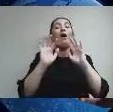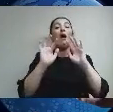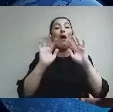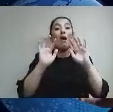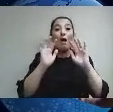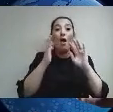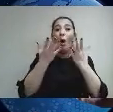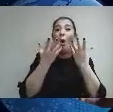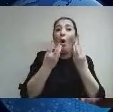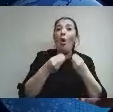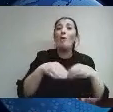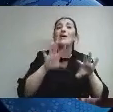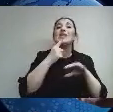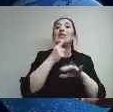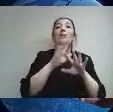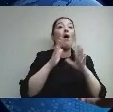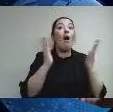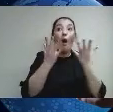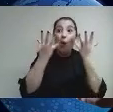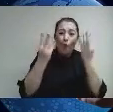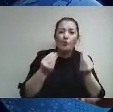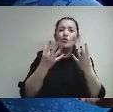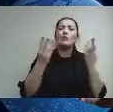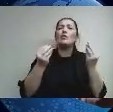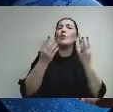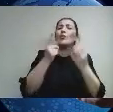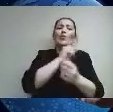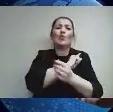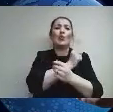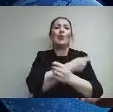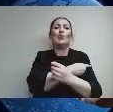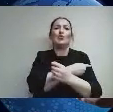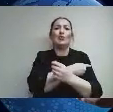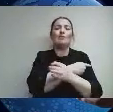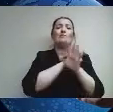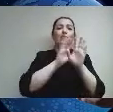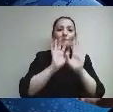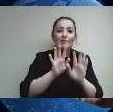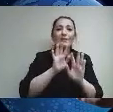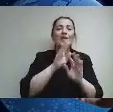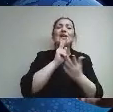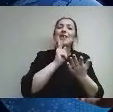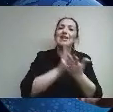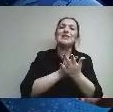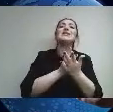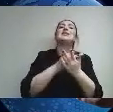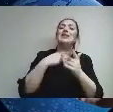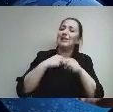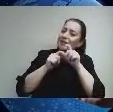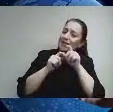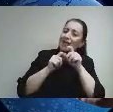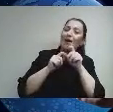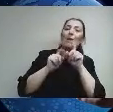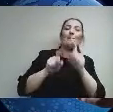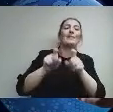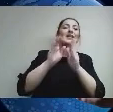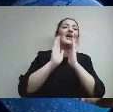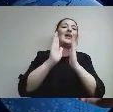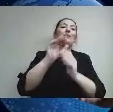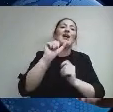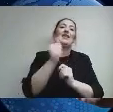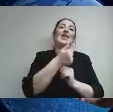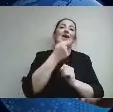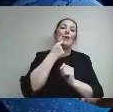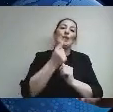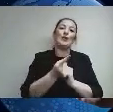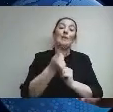say. What if it works? Say. And do not delay your dreams, right? Maybe that